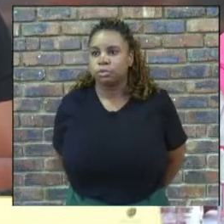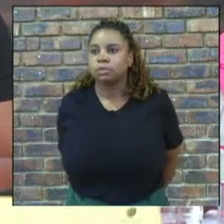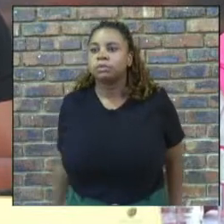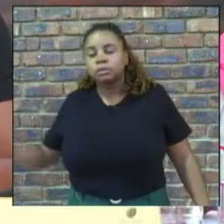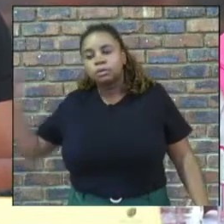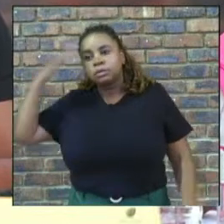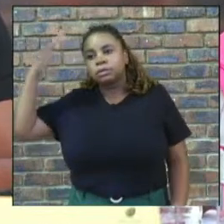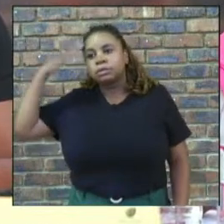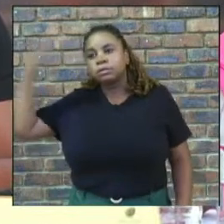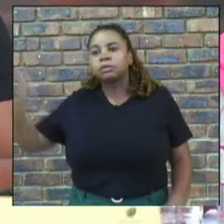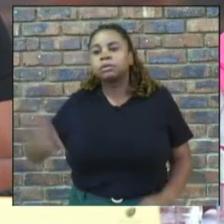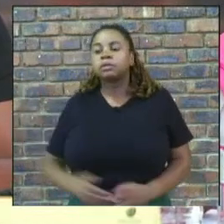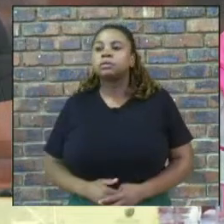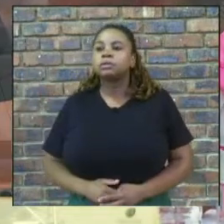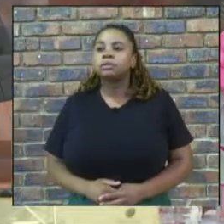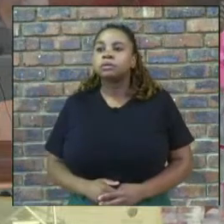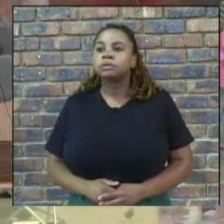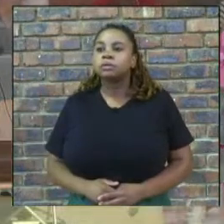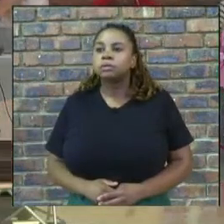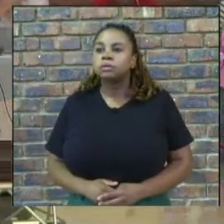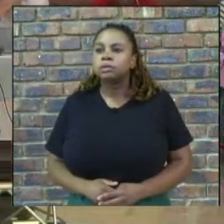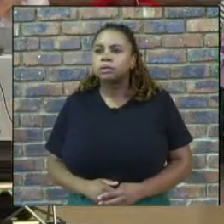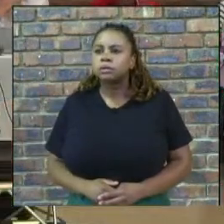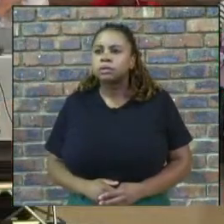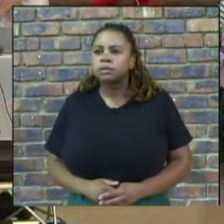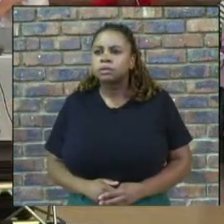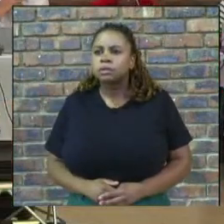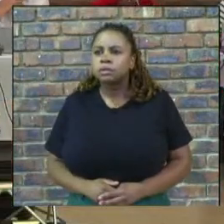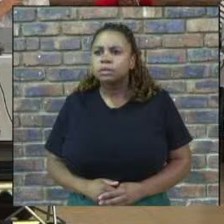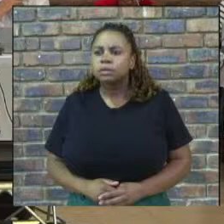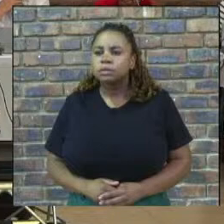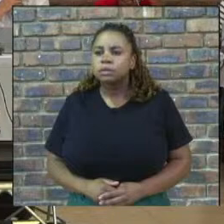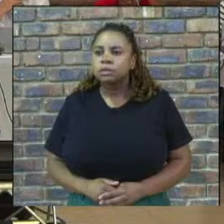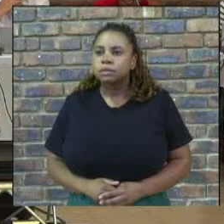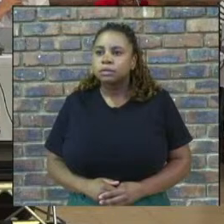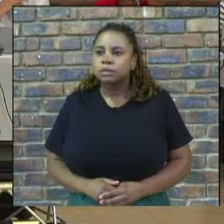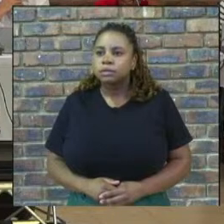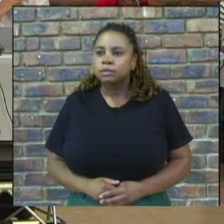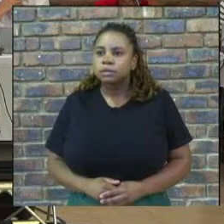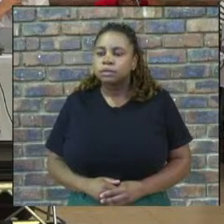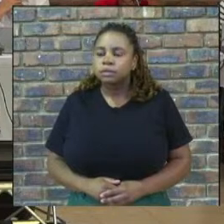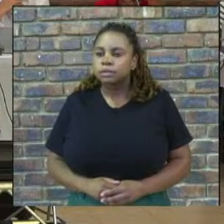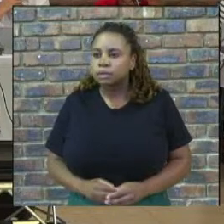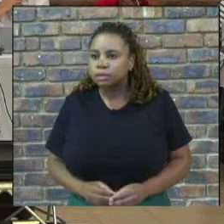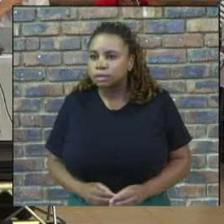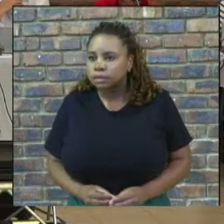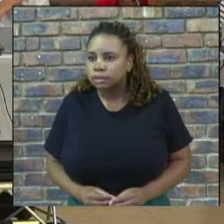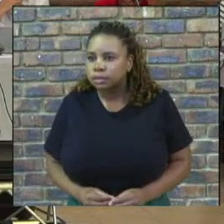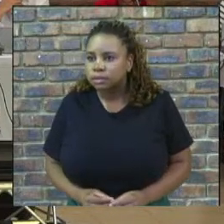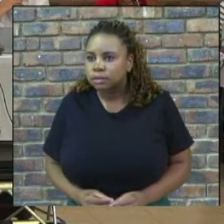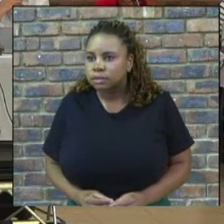Thobela. Ke tshela number 3, ke tla ba number 3.